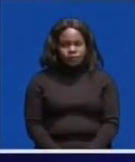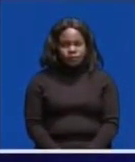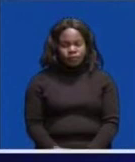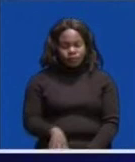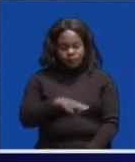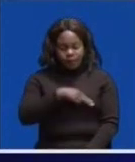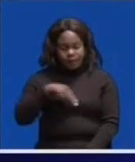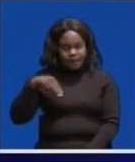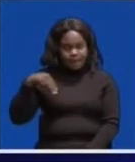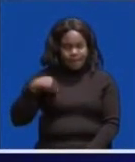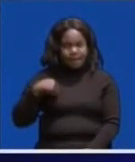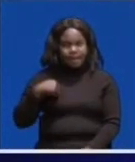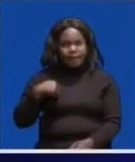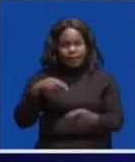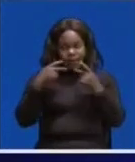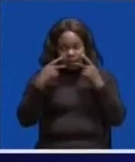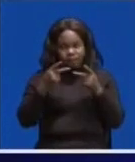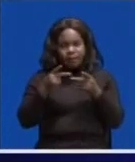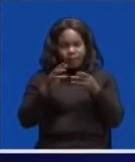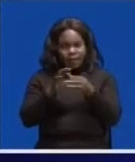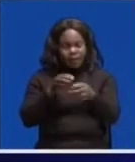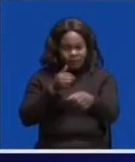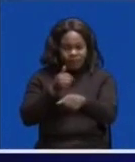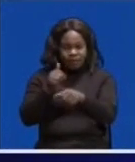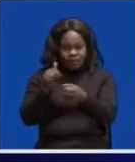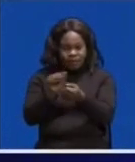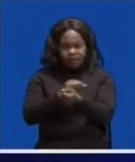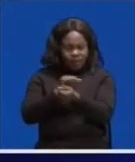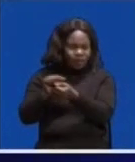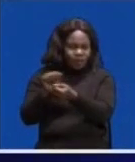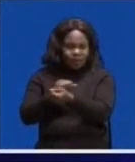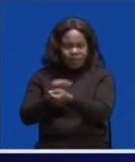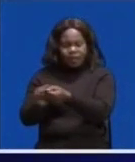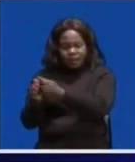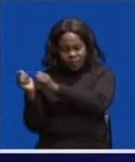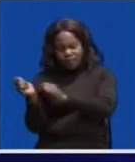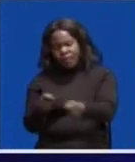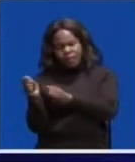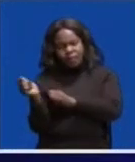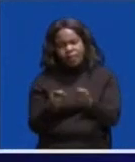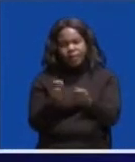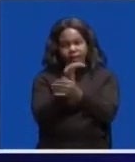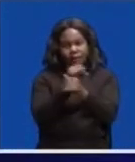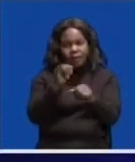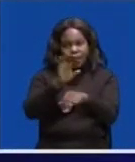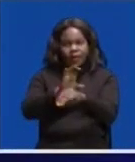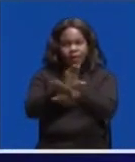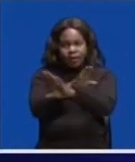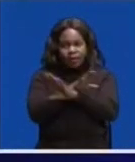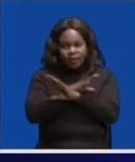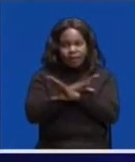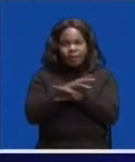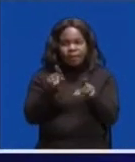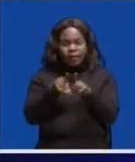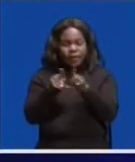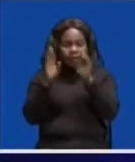And members of the clergy have joined cause in condemning the sabotage of electricity poles. The Independent Churches of Zambia, ICOS,